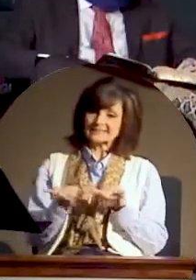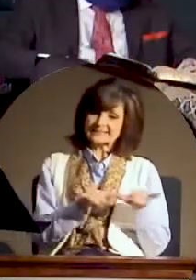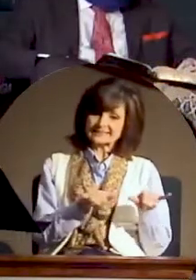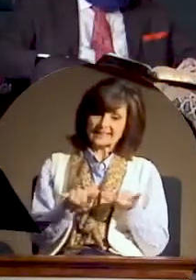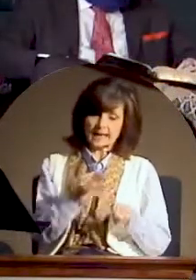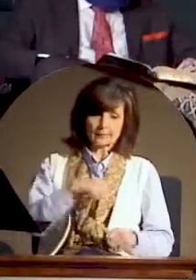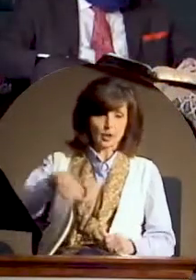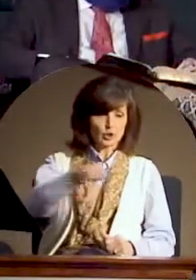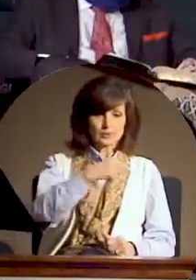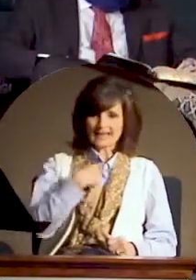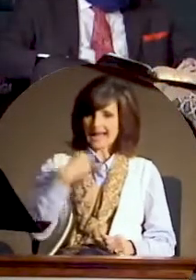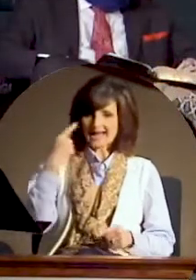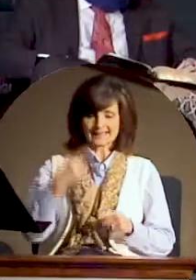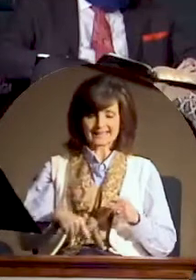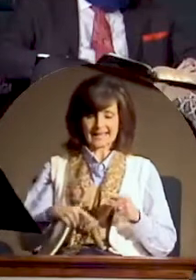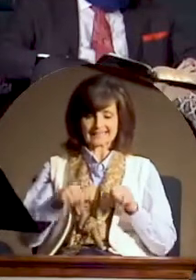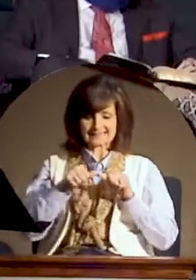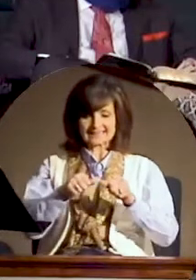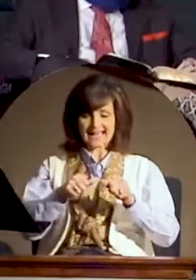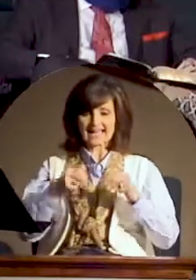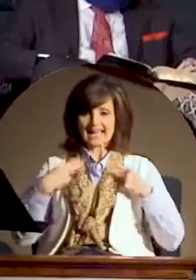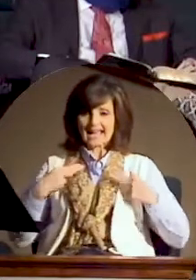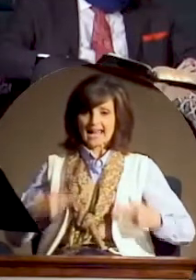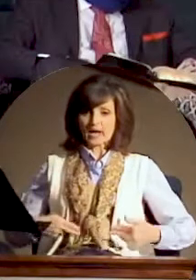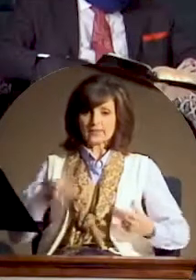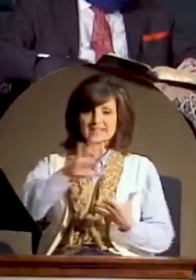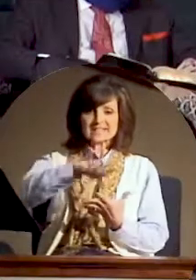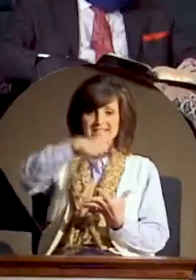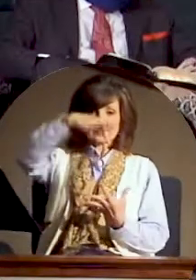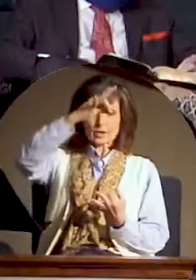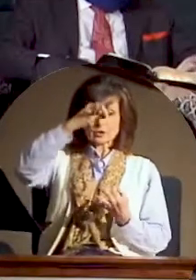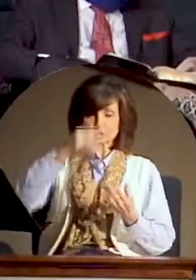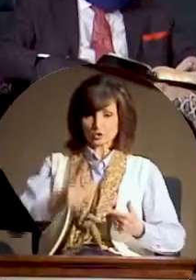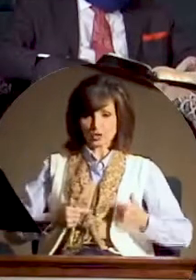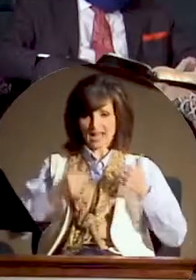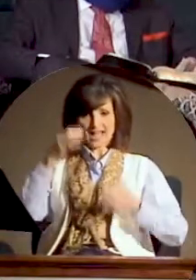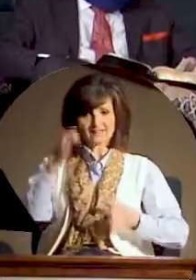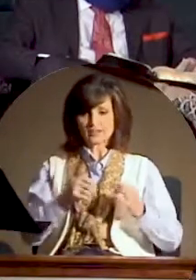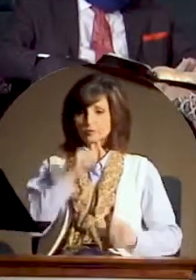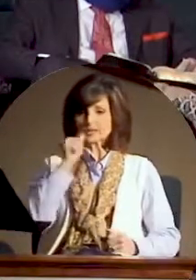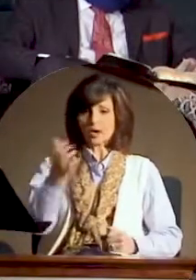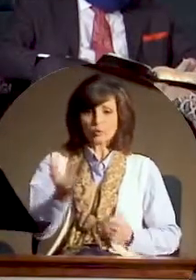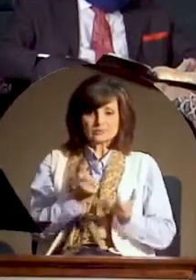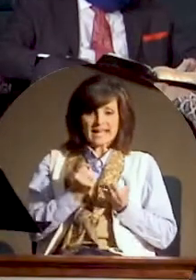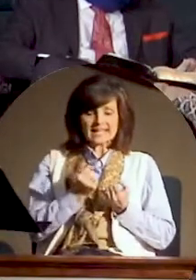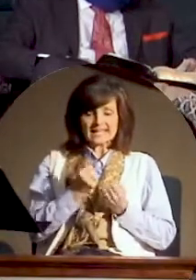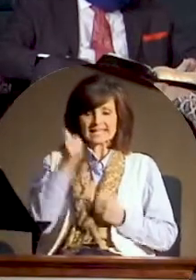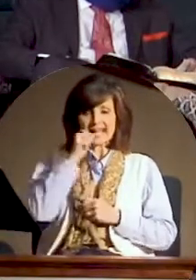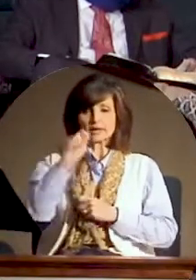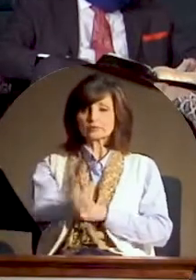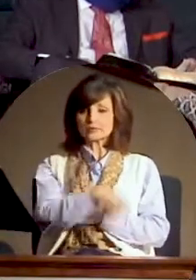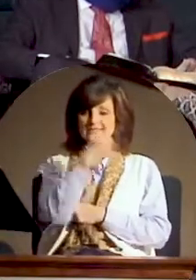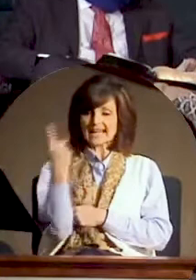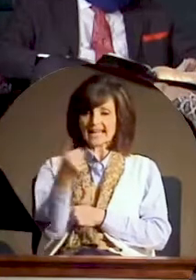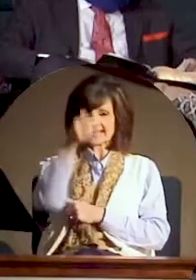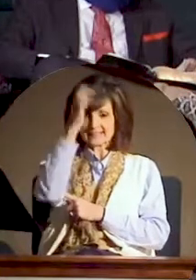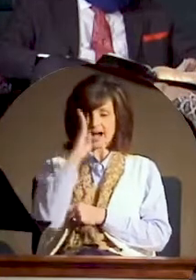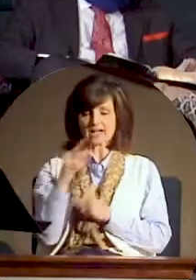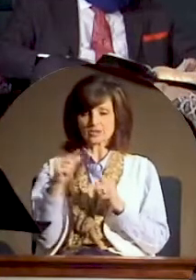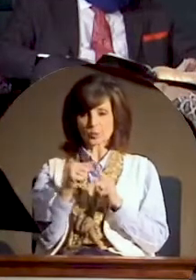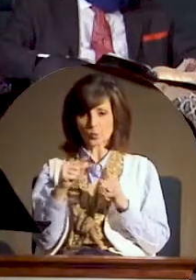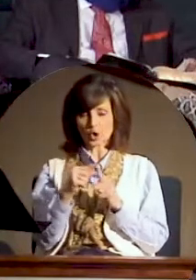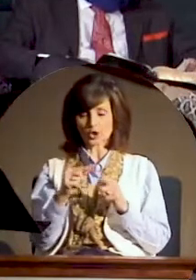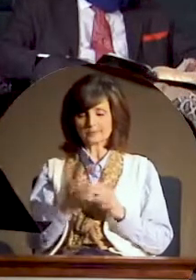you and I cannot sustain healthy spiritual life if we do not take in daily the Word